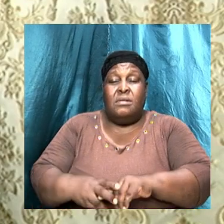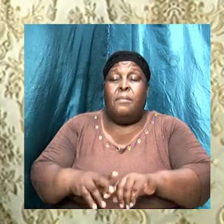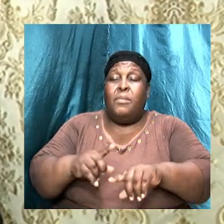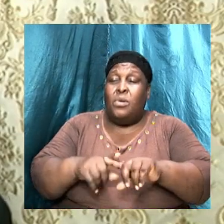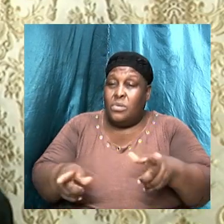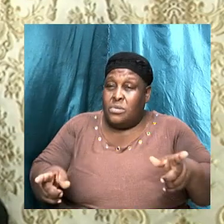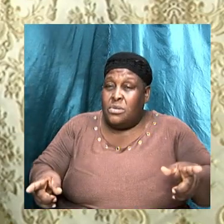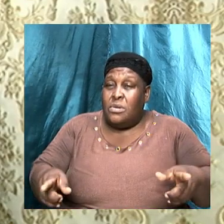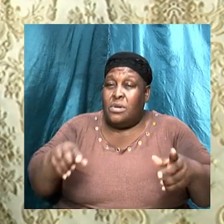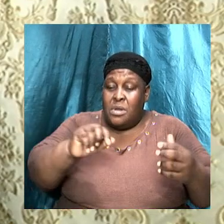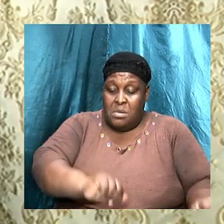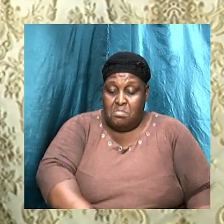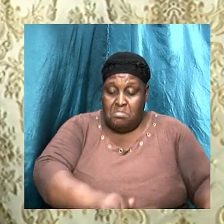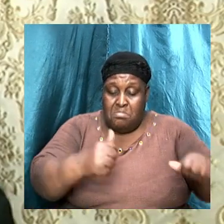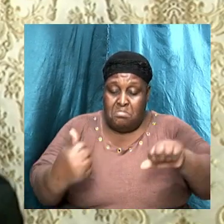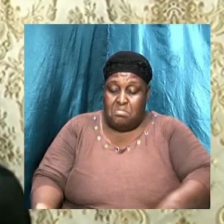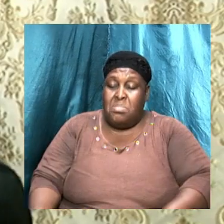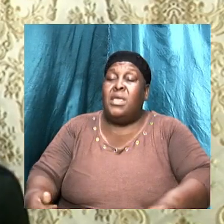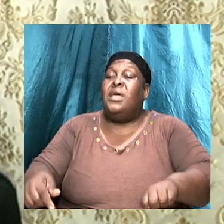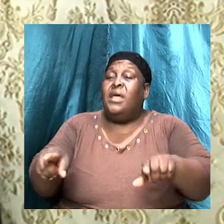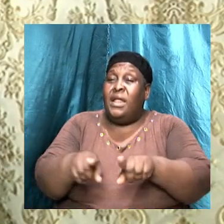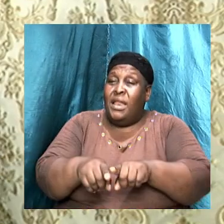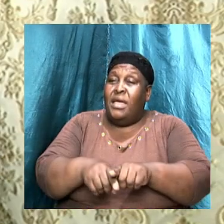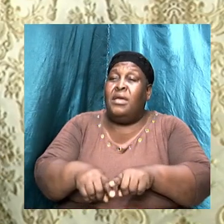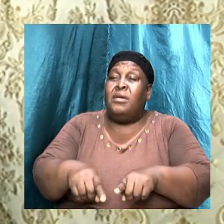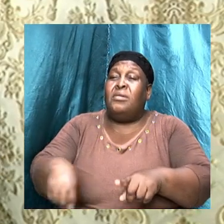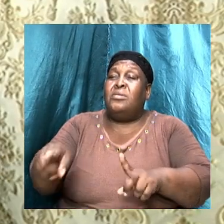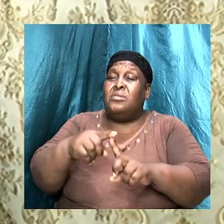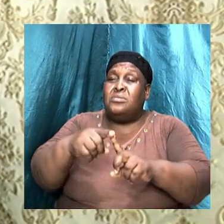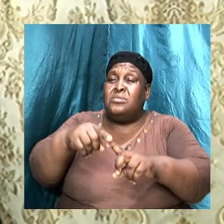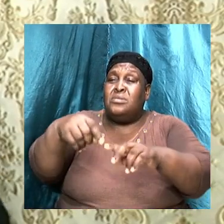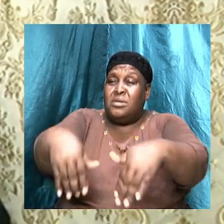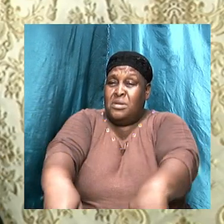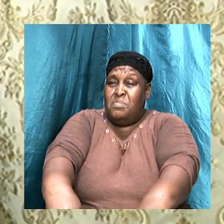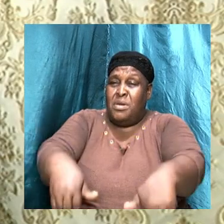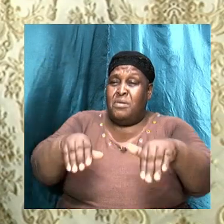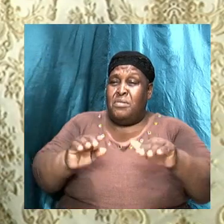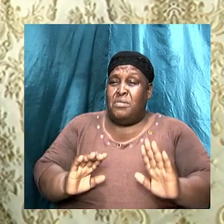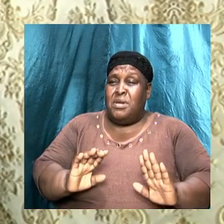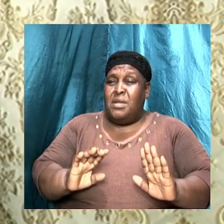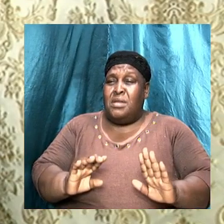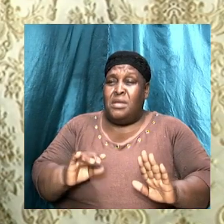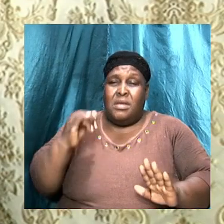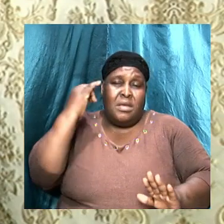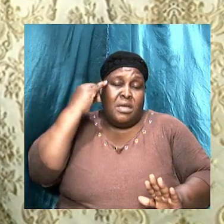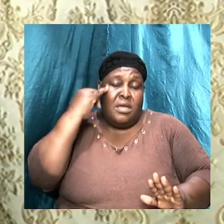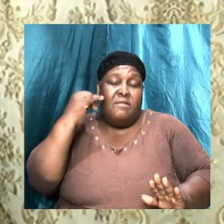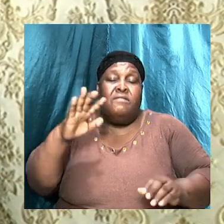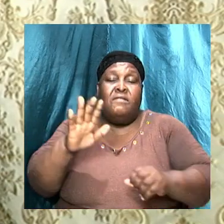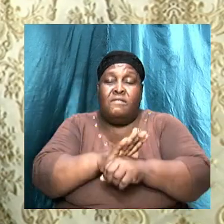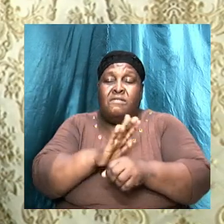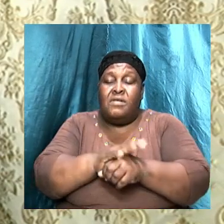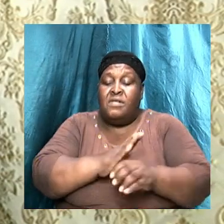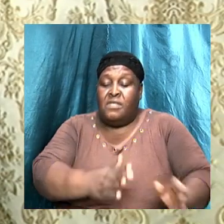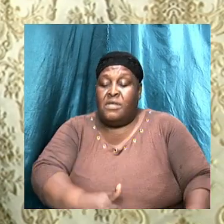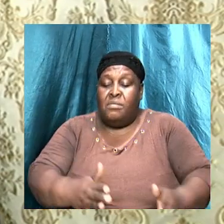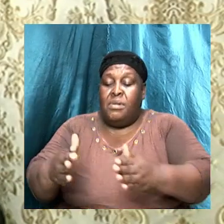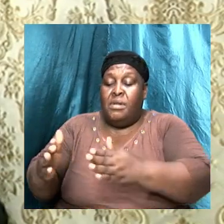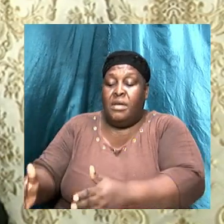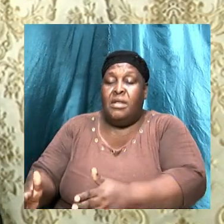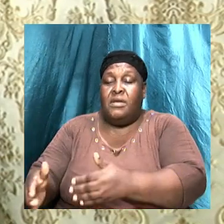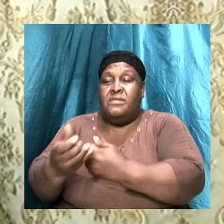But baptism is likened unto the burial. And if we are going to fulfill this plan of salvation,